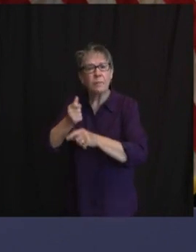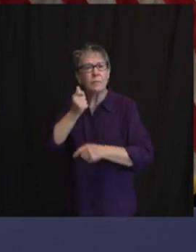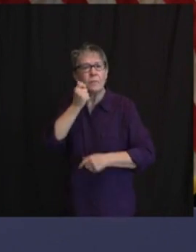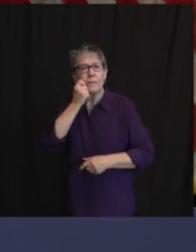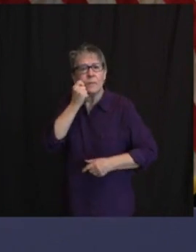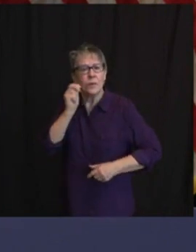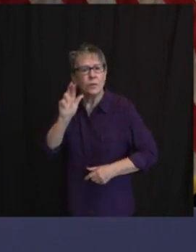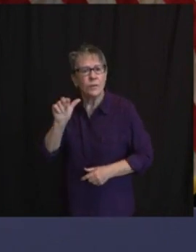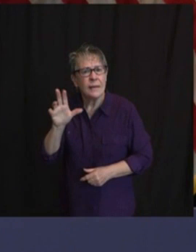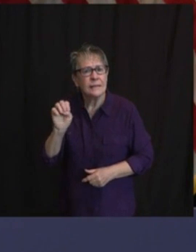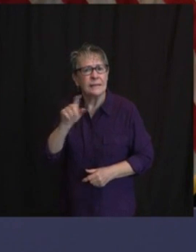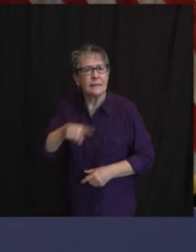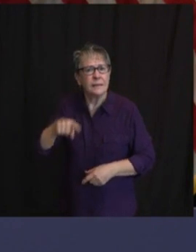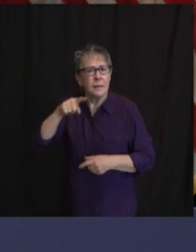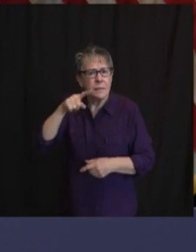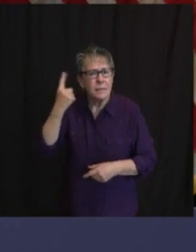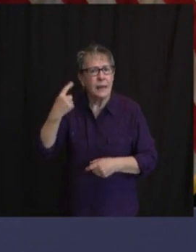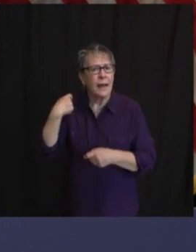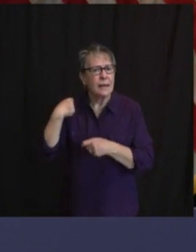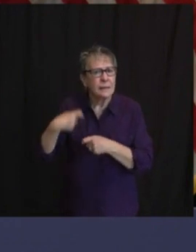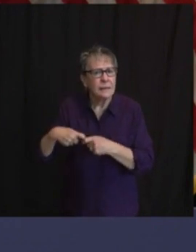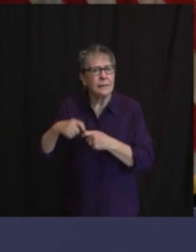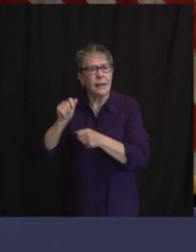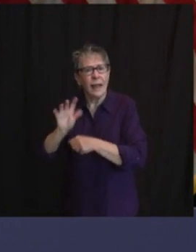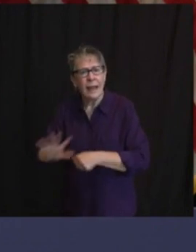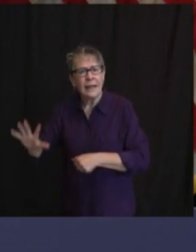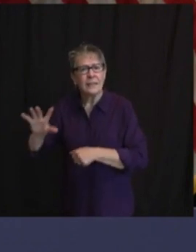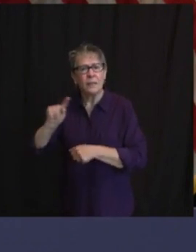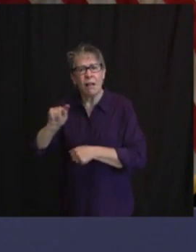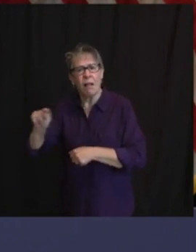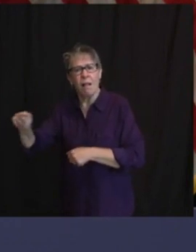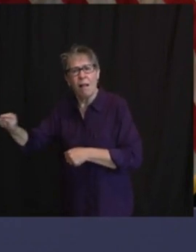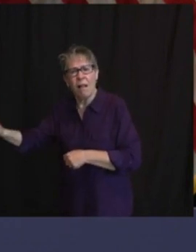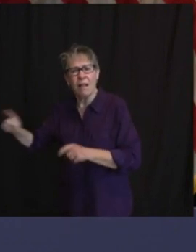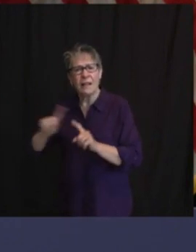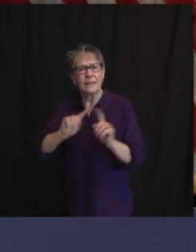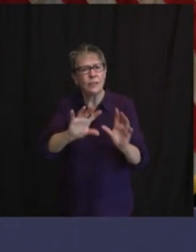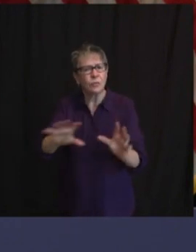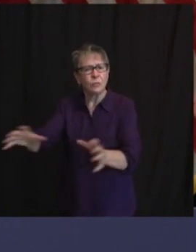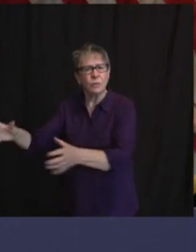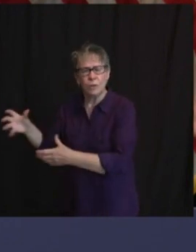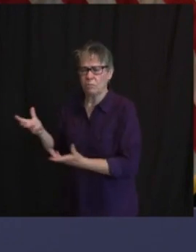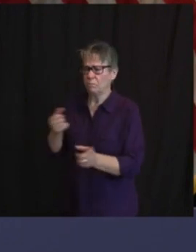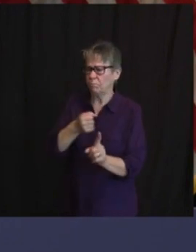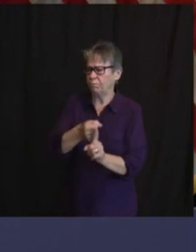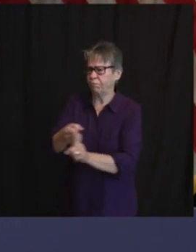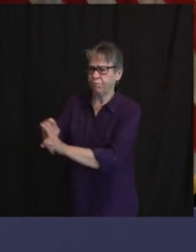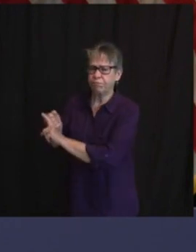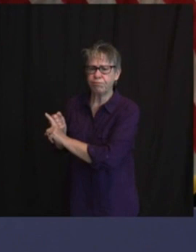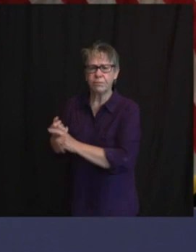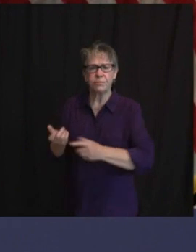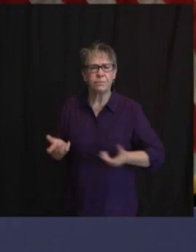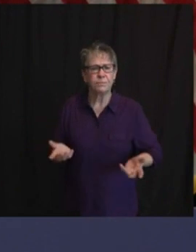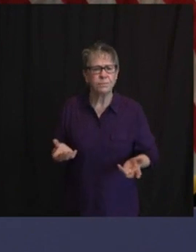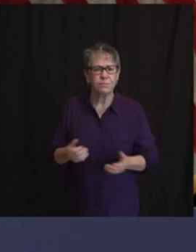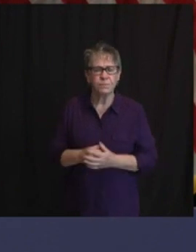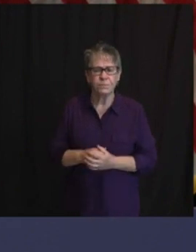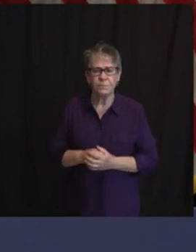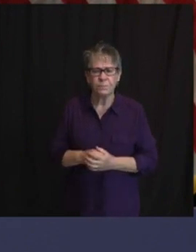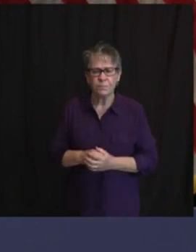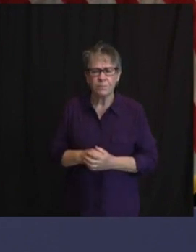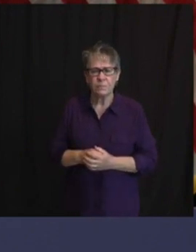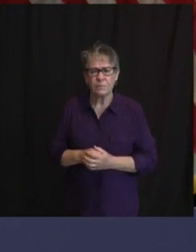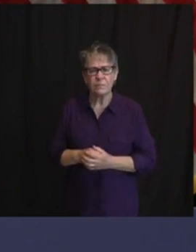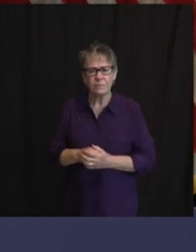today. 39. Yeah, so this continues to, again, go in the right direction. And as you and Christina would want us